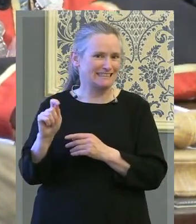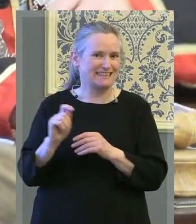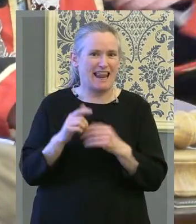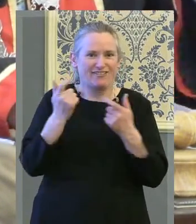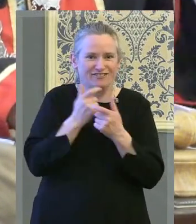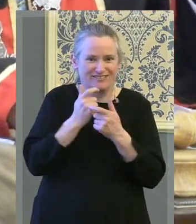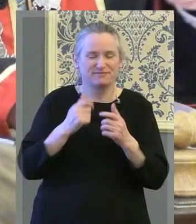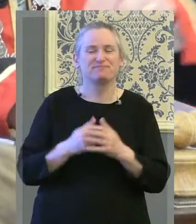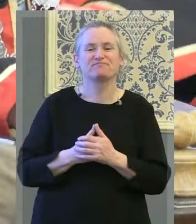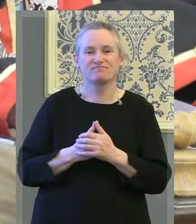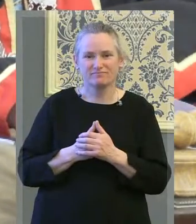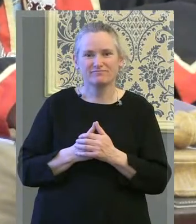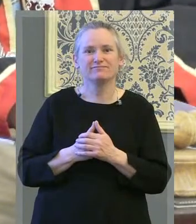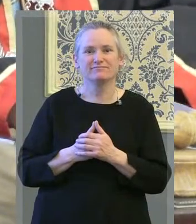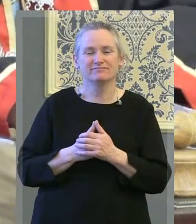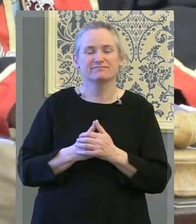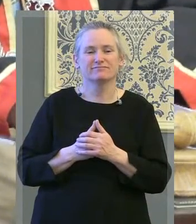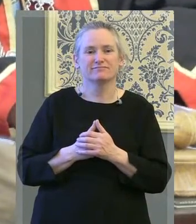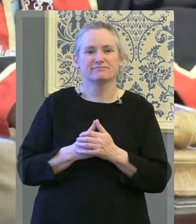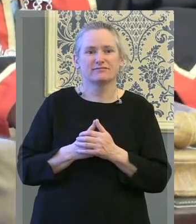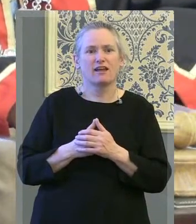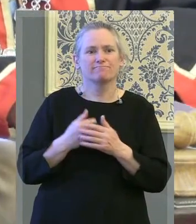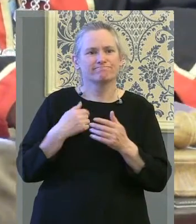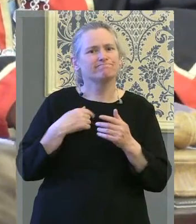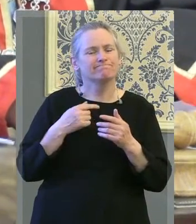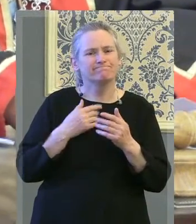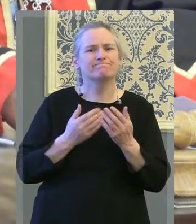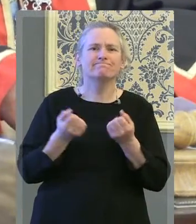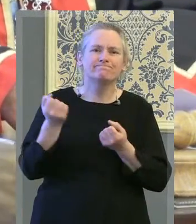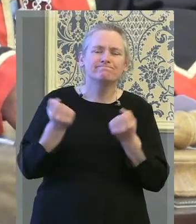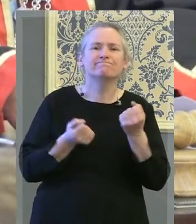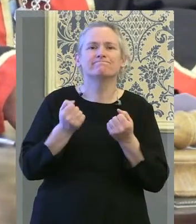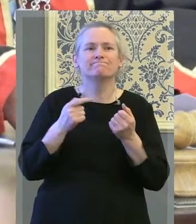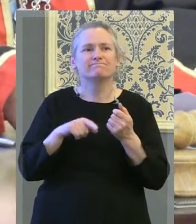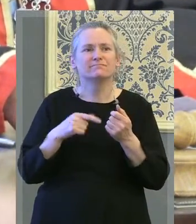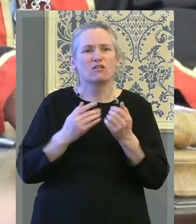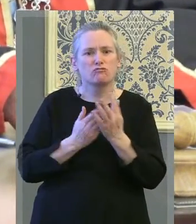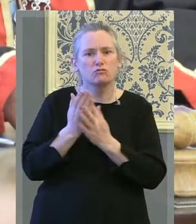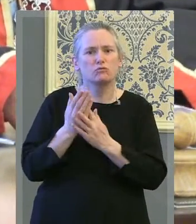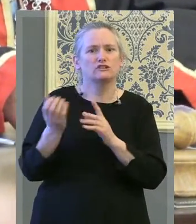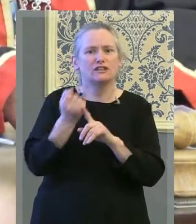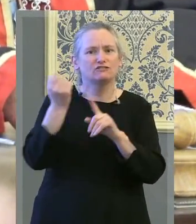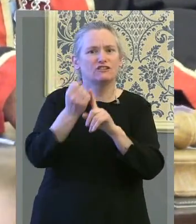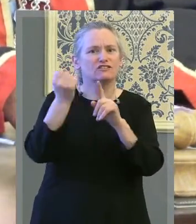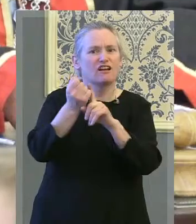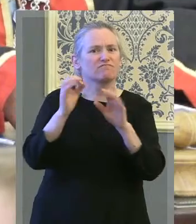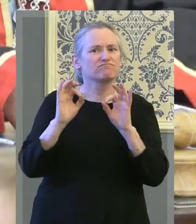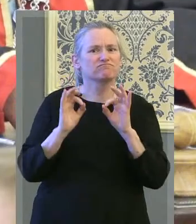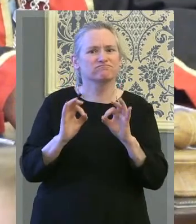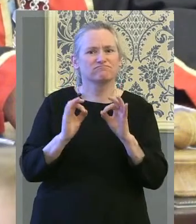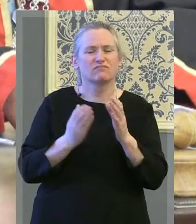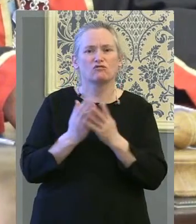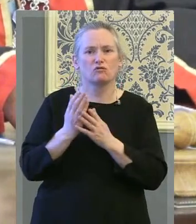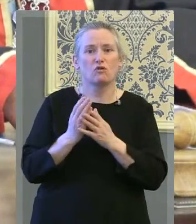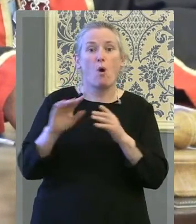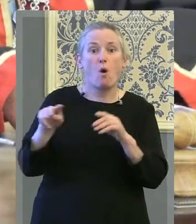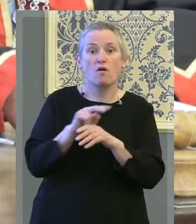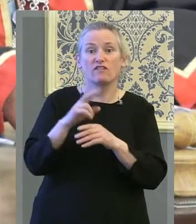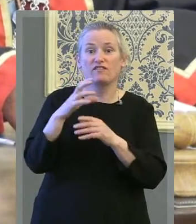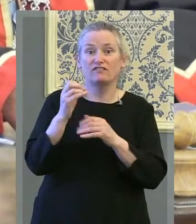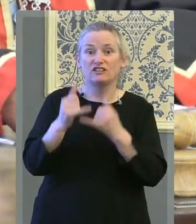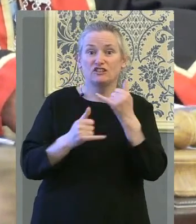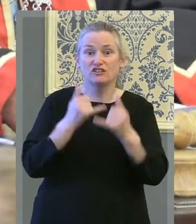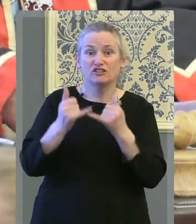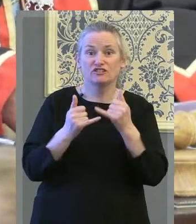I could go on detailing the milestones and accolades that Gilbert O'Sullivan has achieved through a career spanning over 50